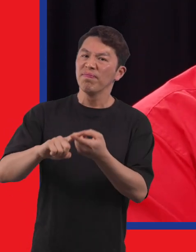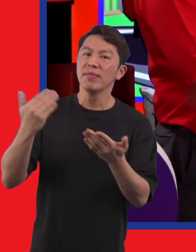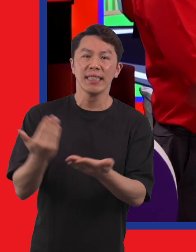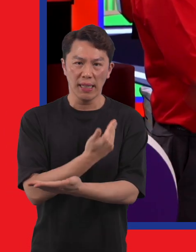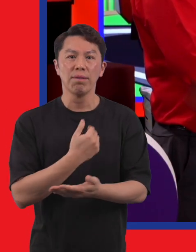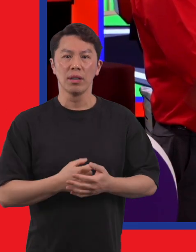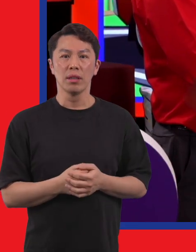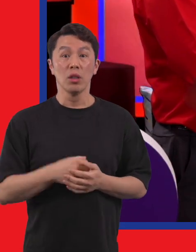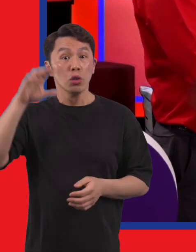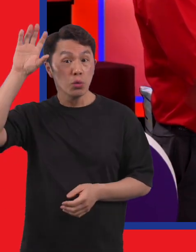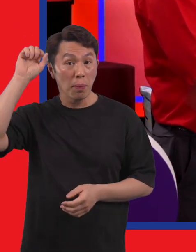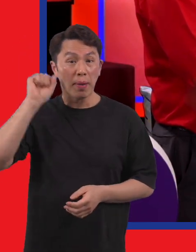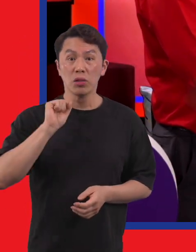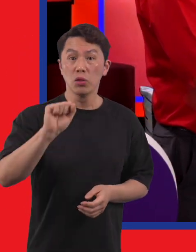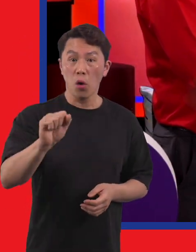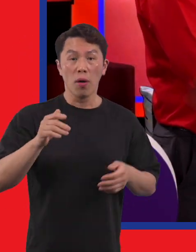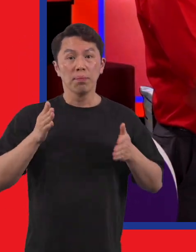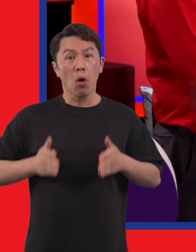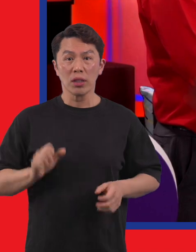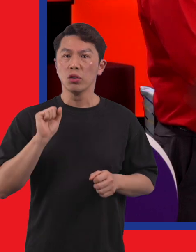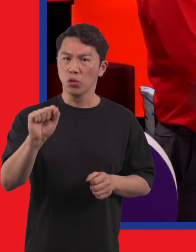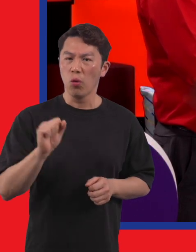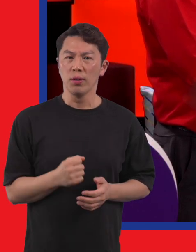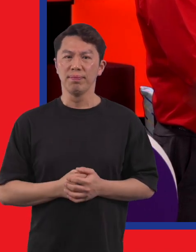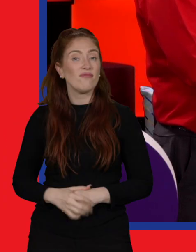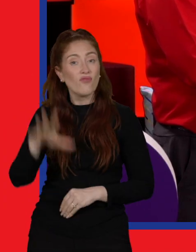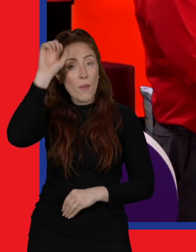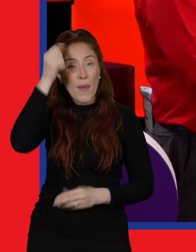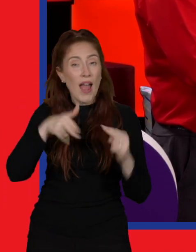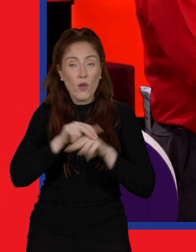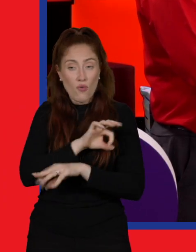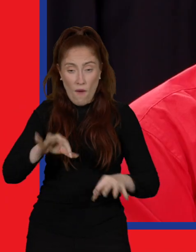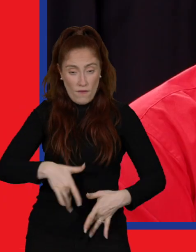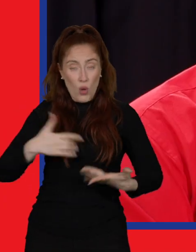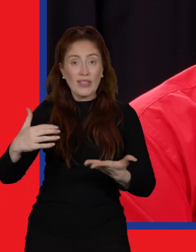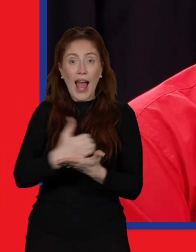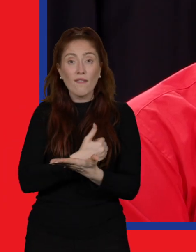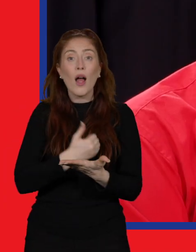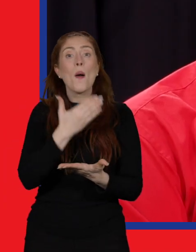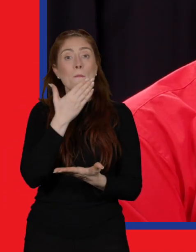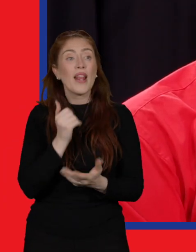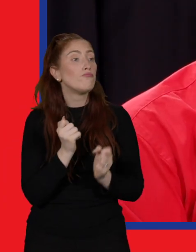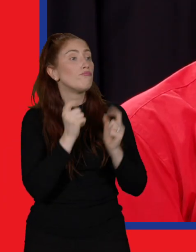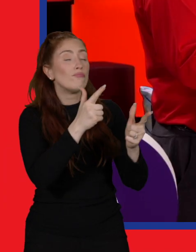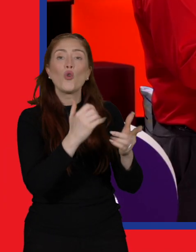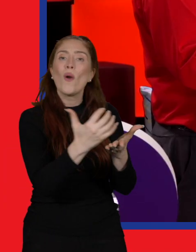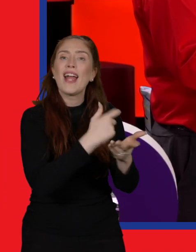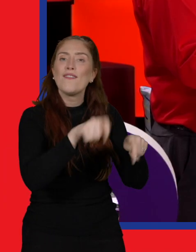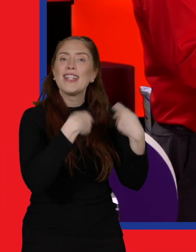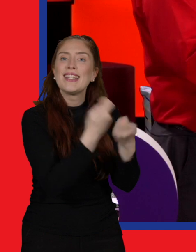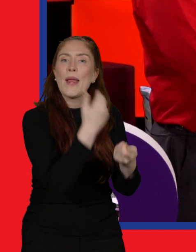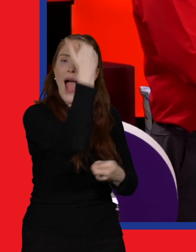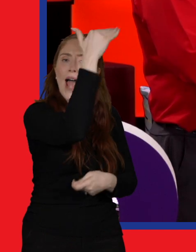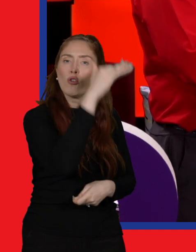safe. You are the boss of your own body. It's important to remember, if you feel unsafe, you can talk to an adult on your